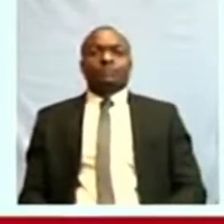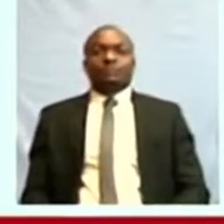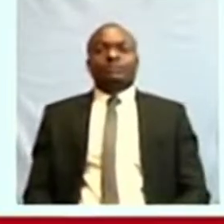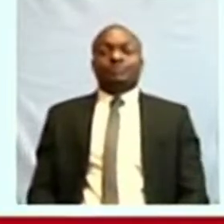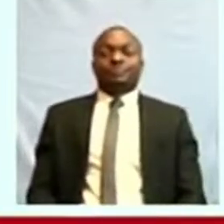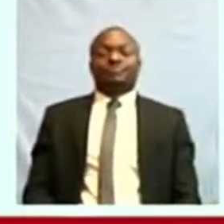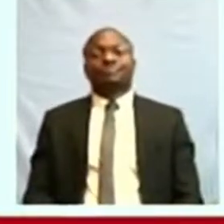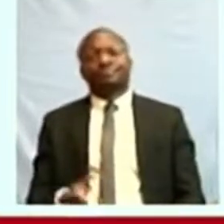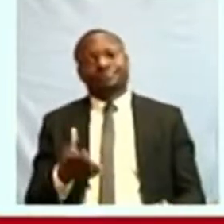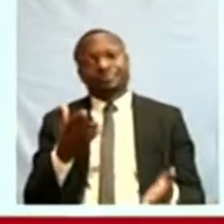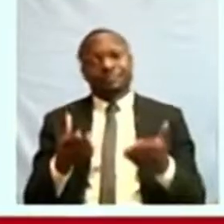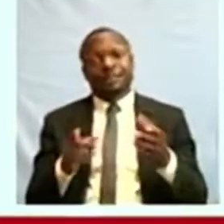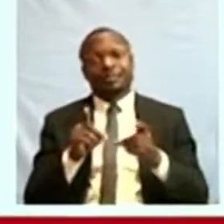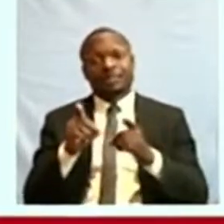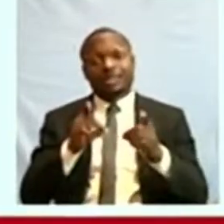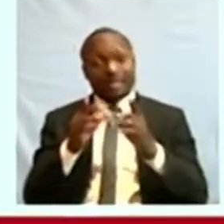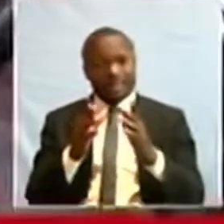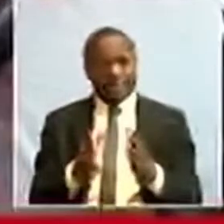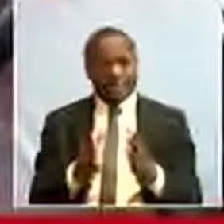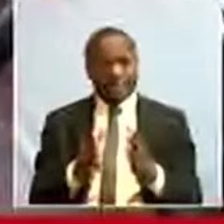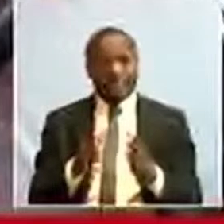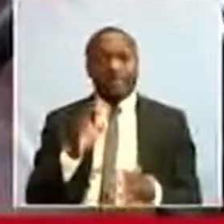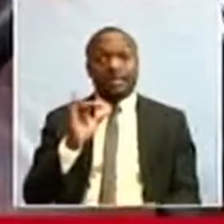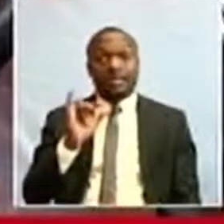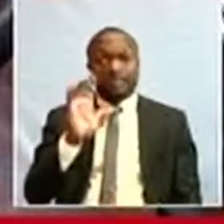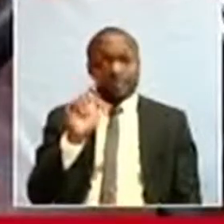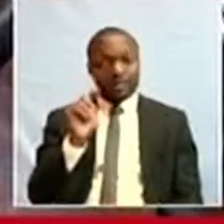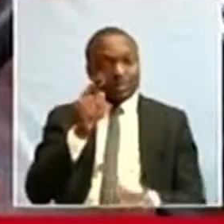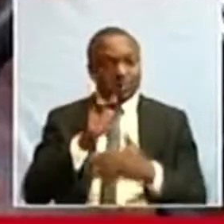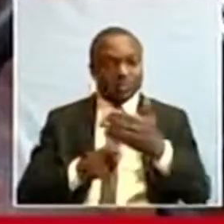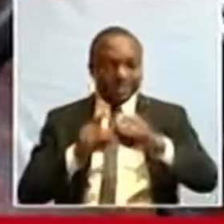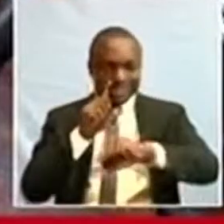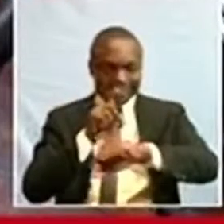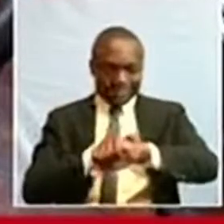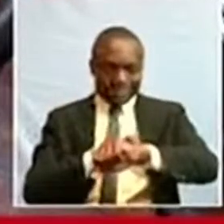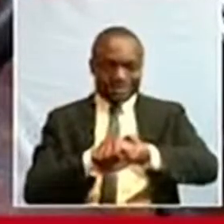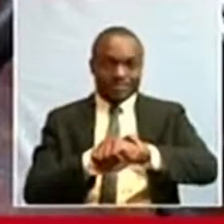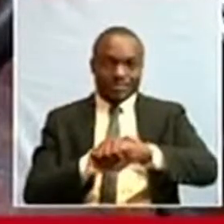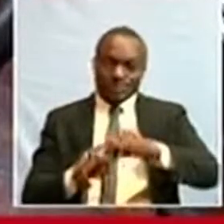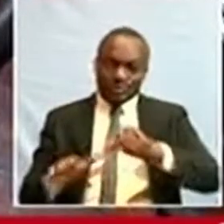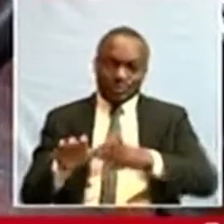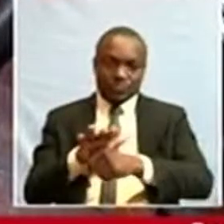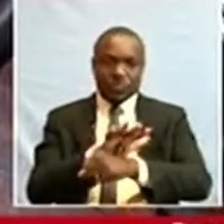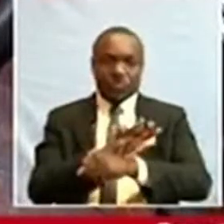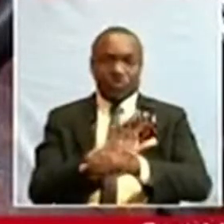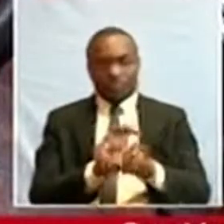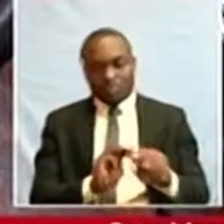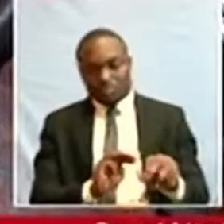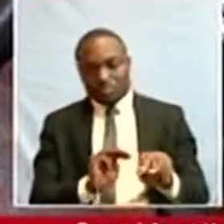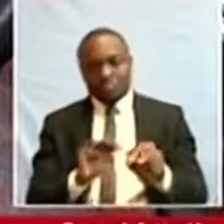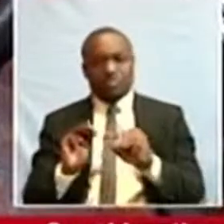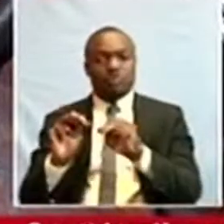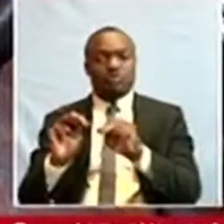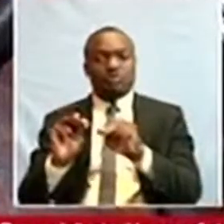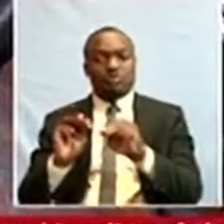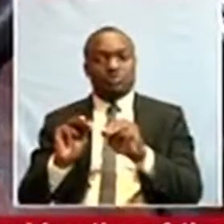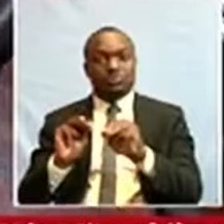So maybe Director ICT, through your PS, what is the timeline for fully migration of this